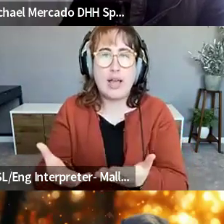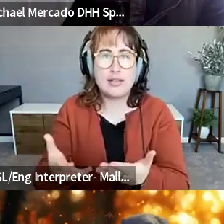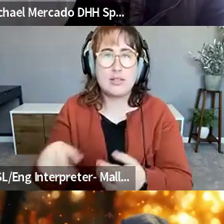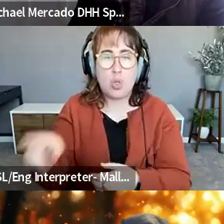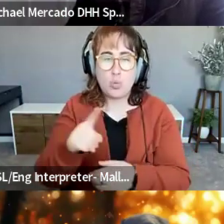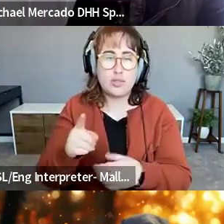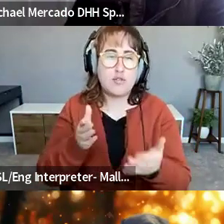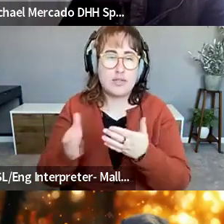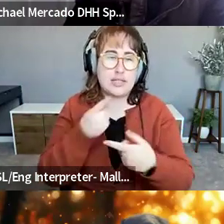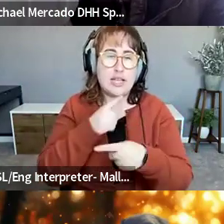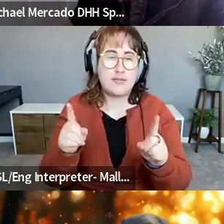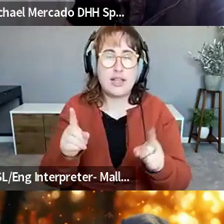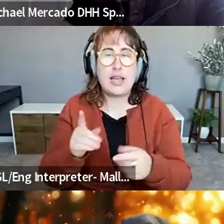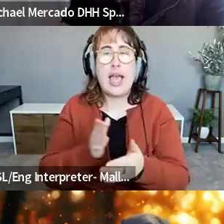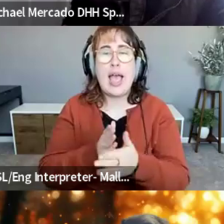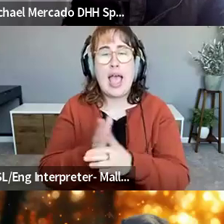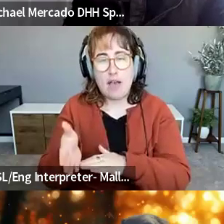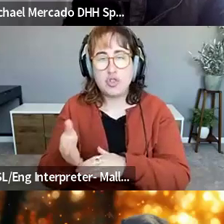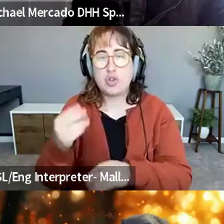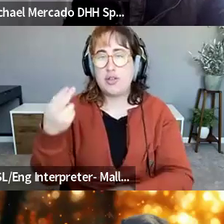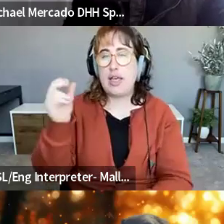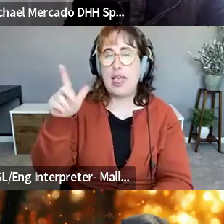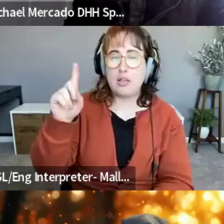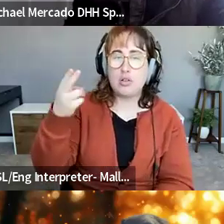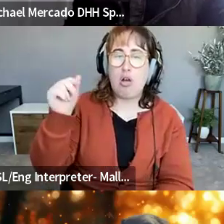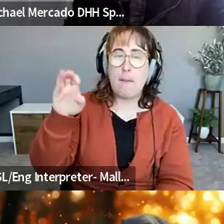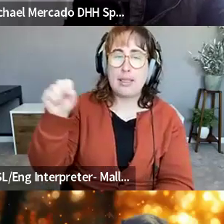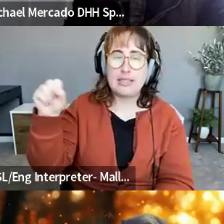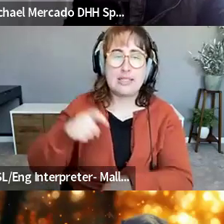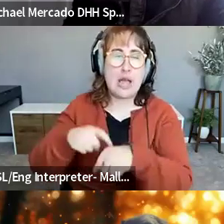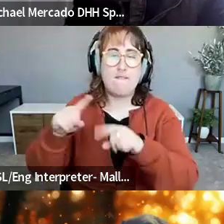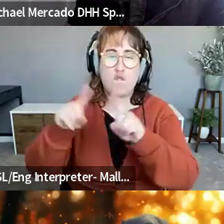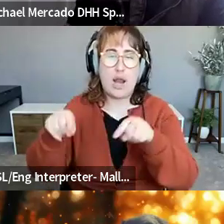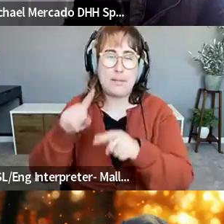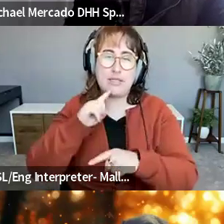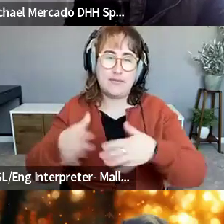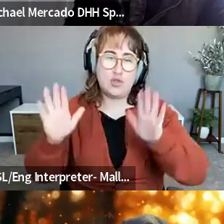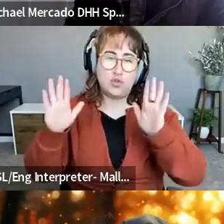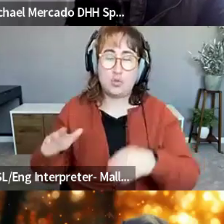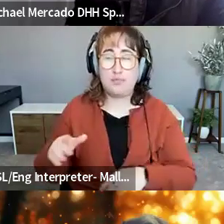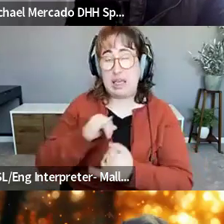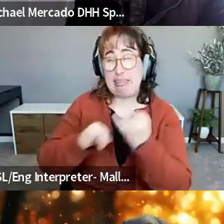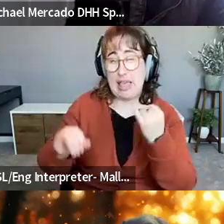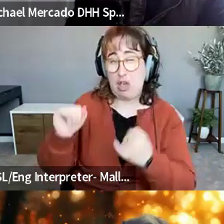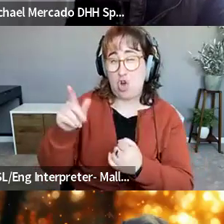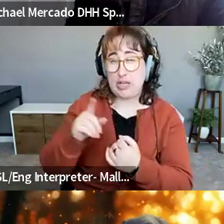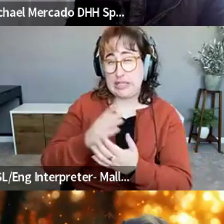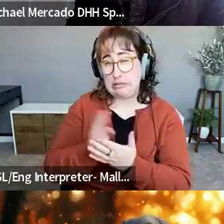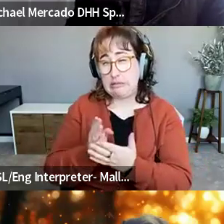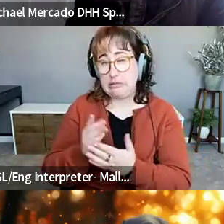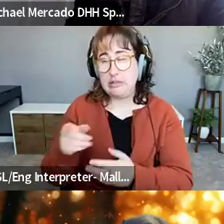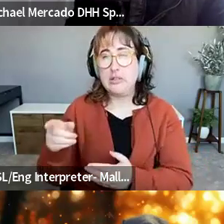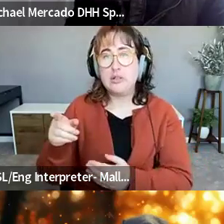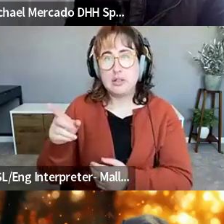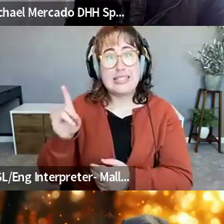services successfully after the held harmless timeframe was over. So in late August, DDS did create a new